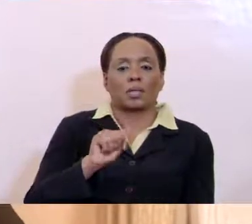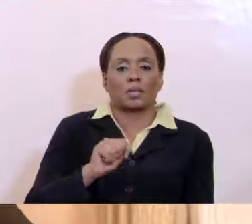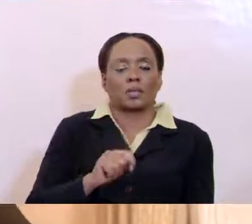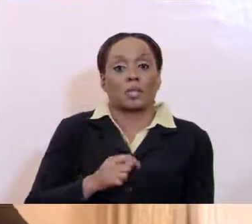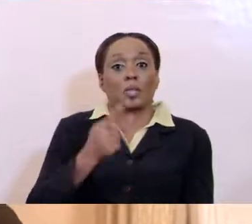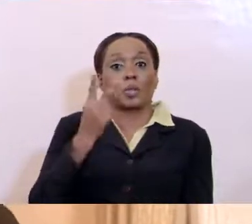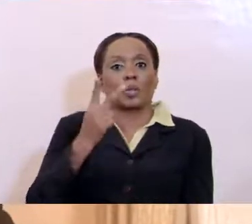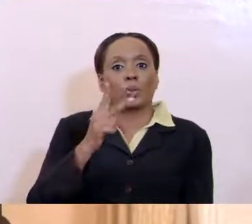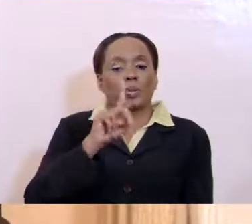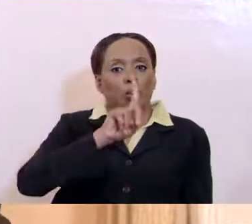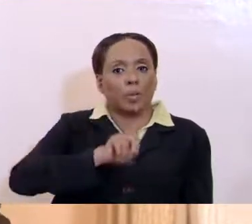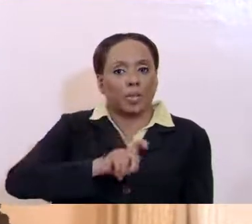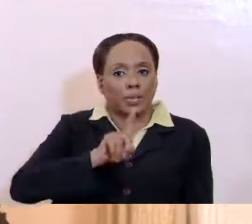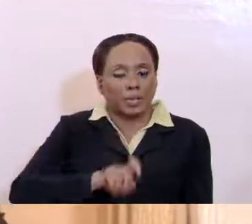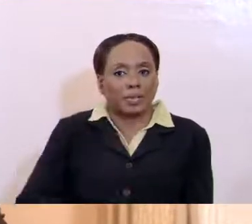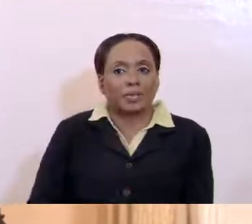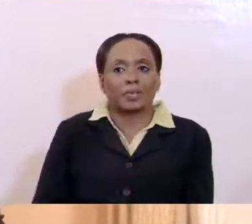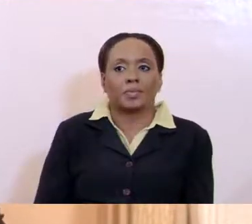Kim.